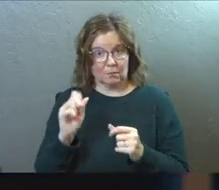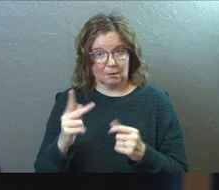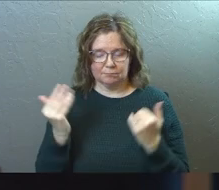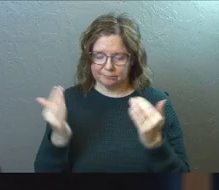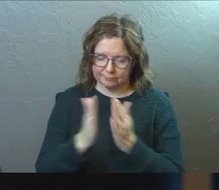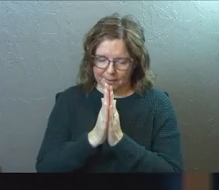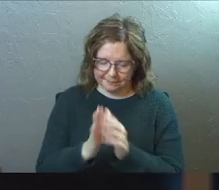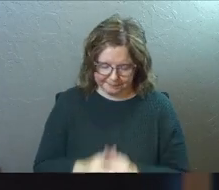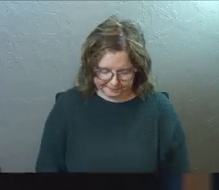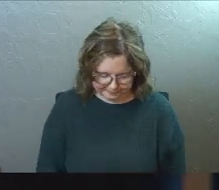Let's pray.